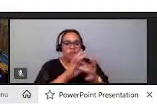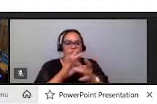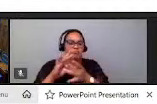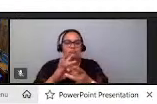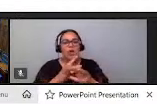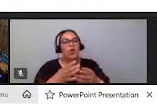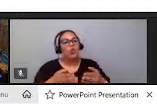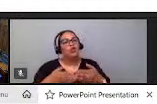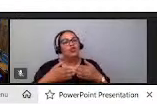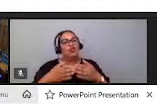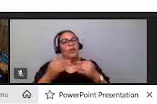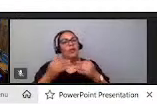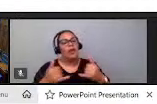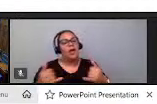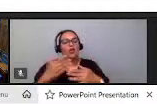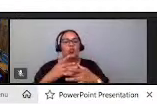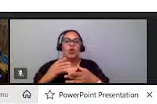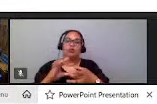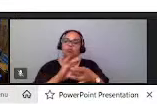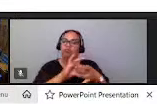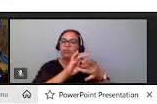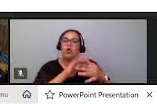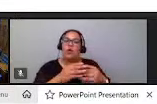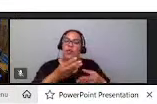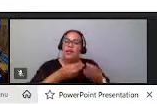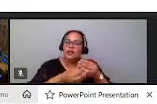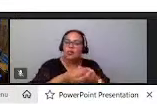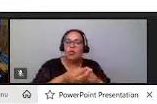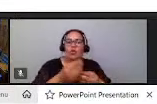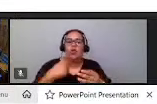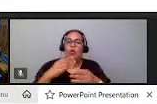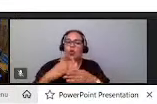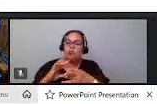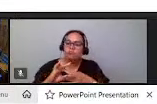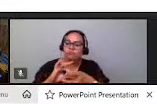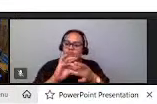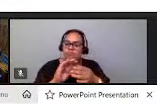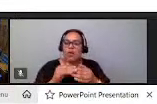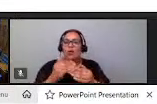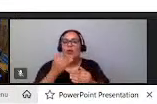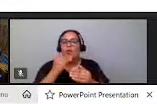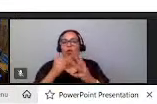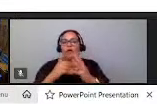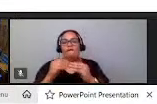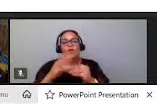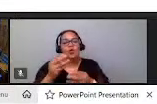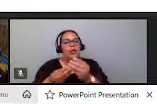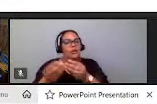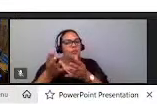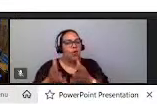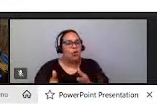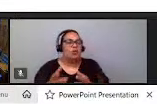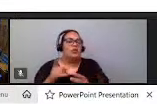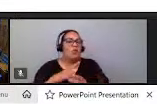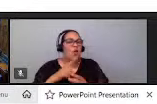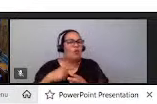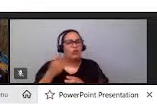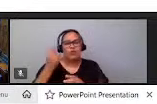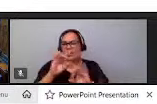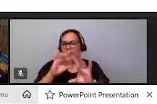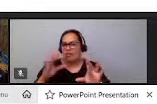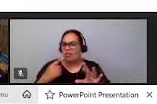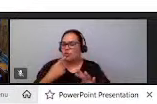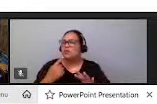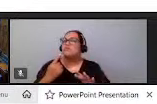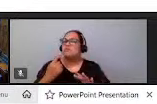Lines working jointly with exporters jointly with the fruit exporters per se say to understand and see